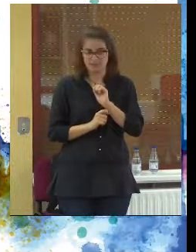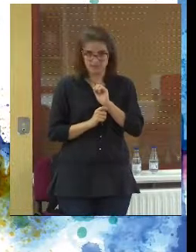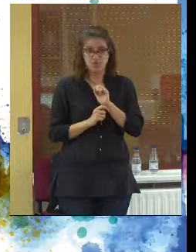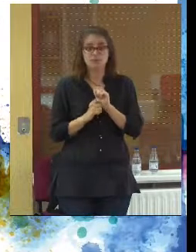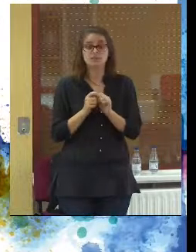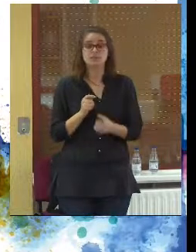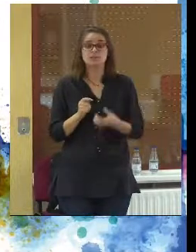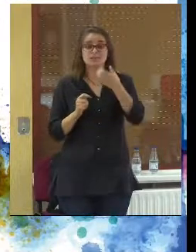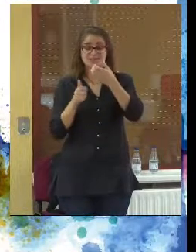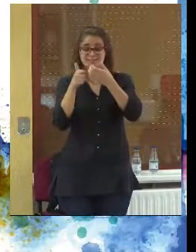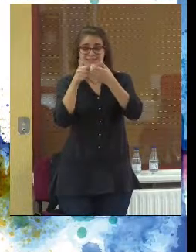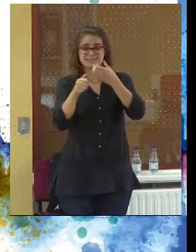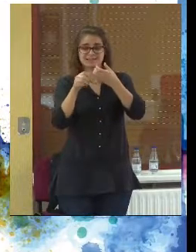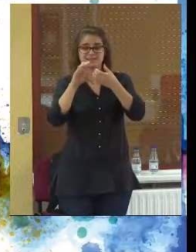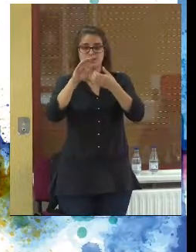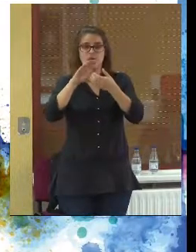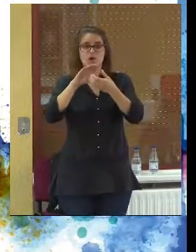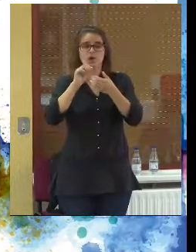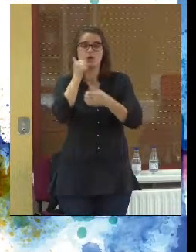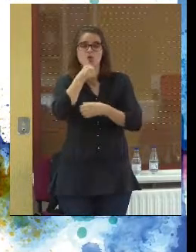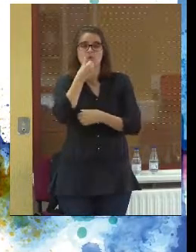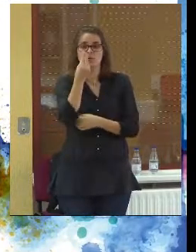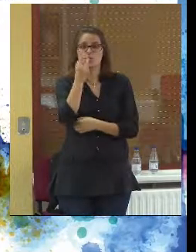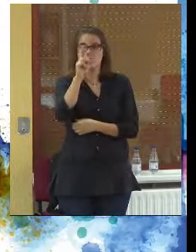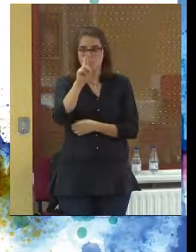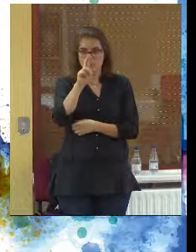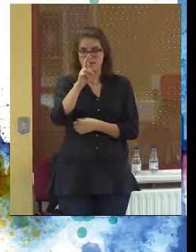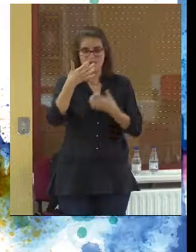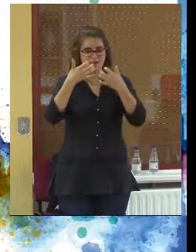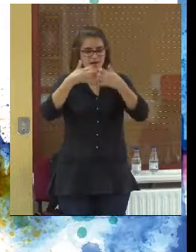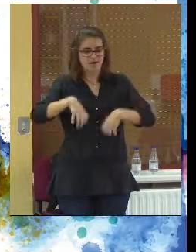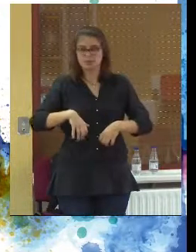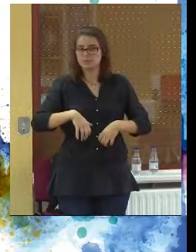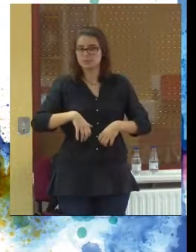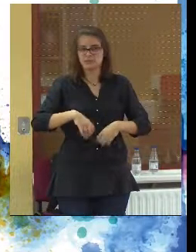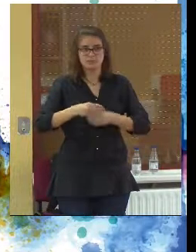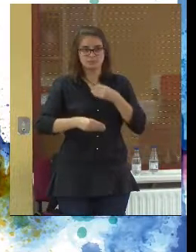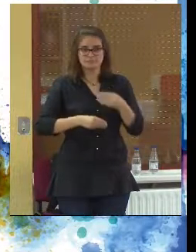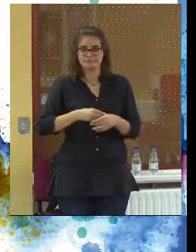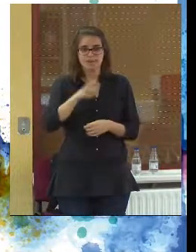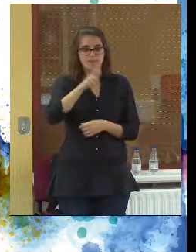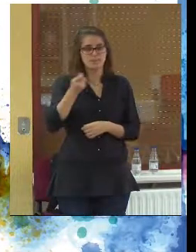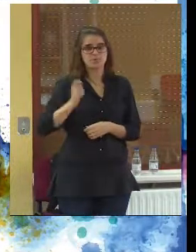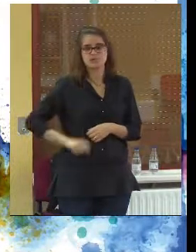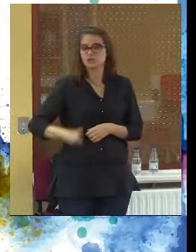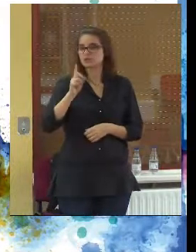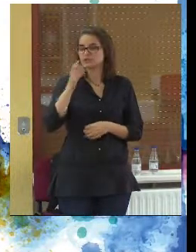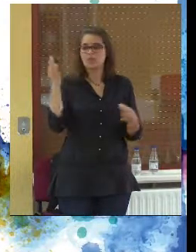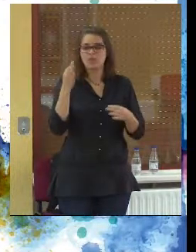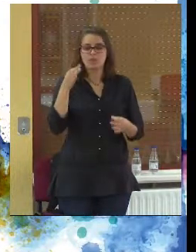we capture a QR automatically, and the professional can print it